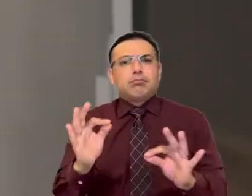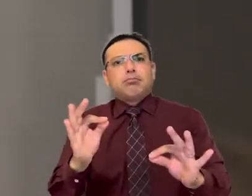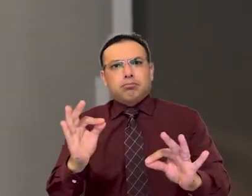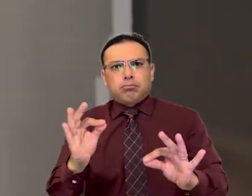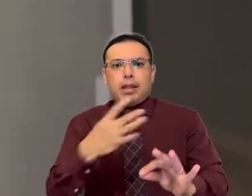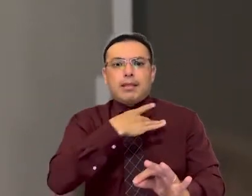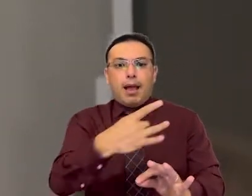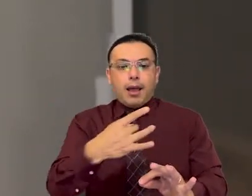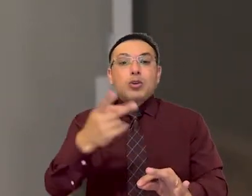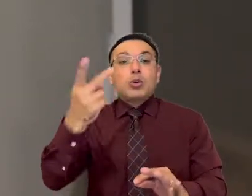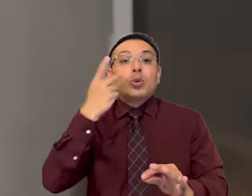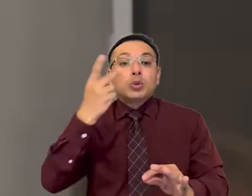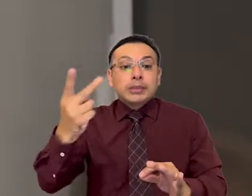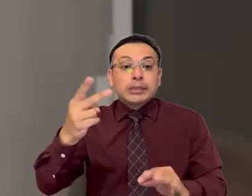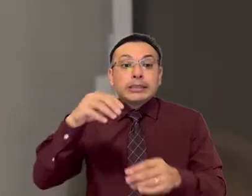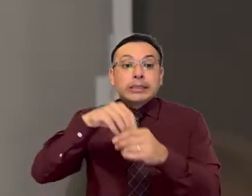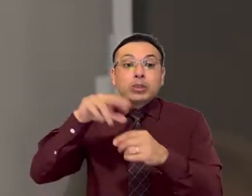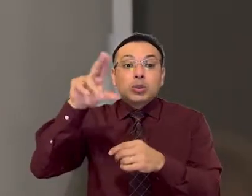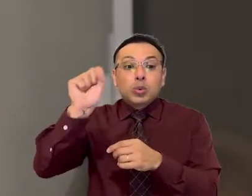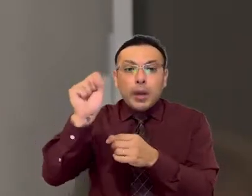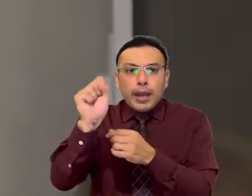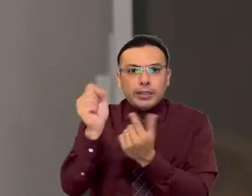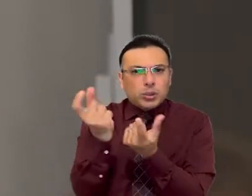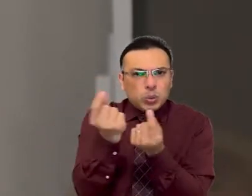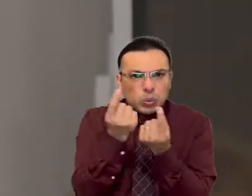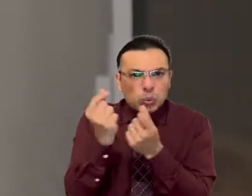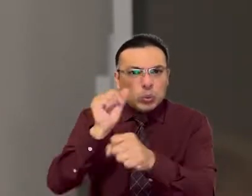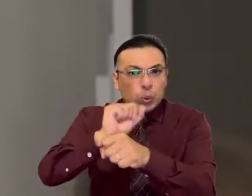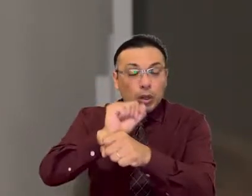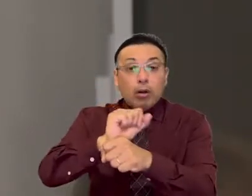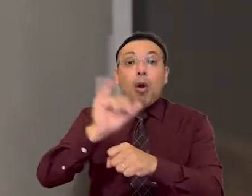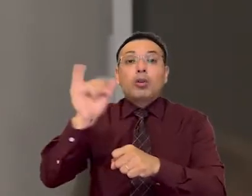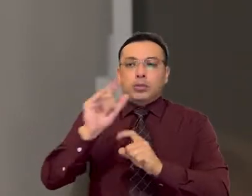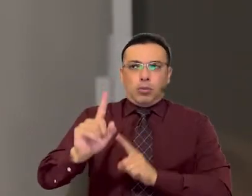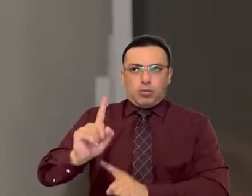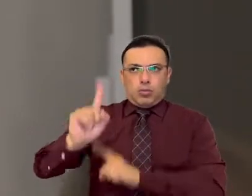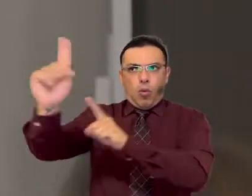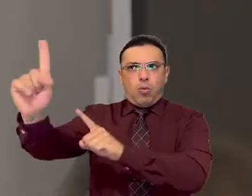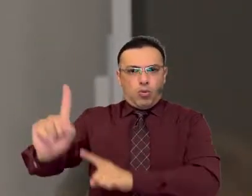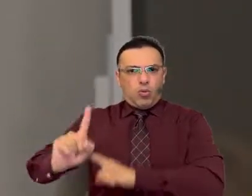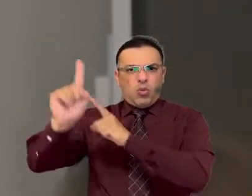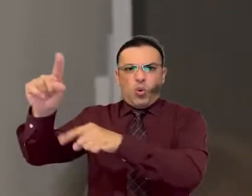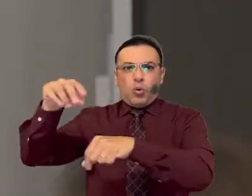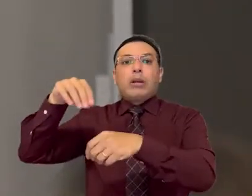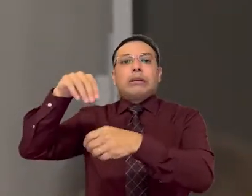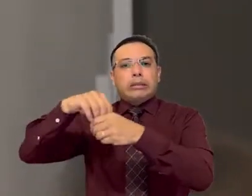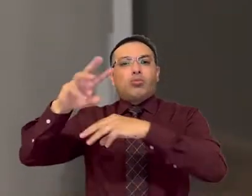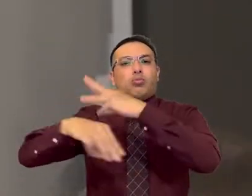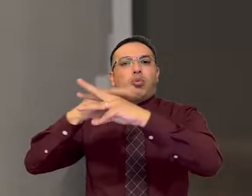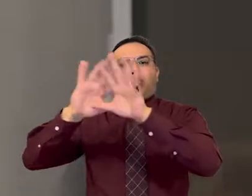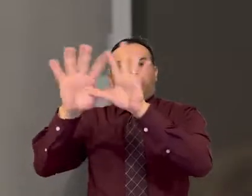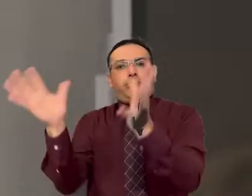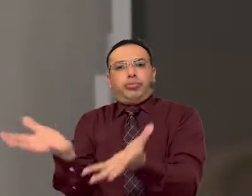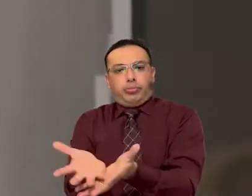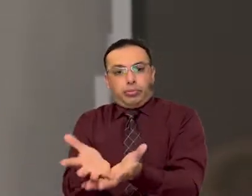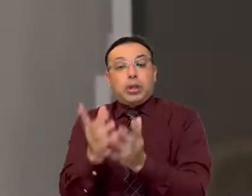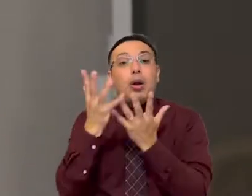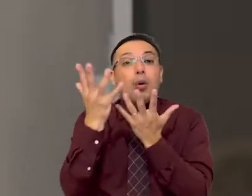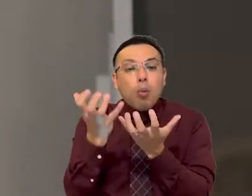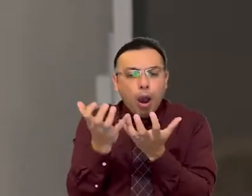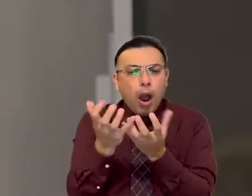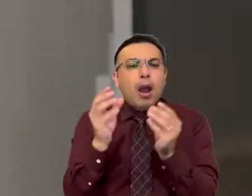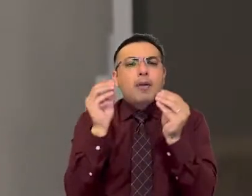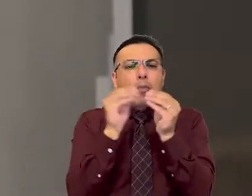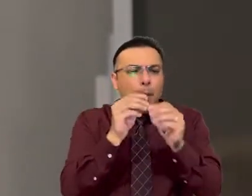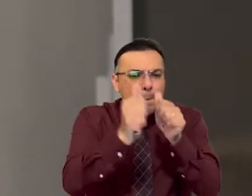our scale in the US, as well as our global ambitions. And our goal is really to continue to deepen our engagement in select regions, and